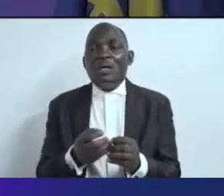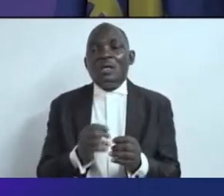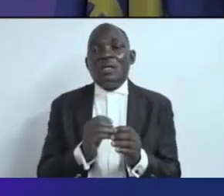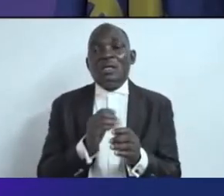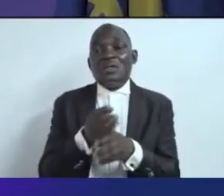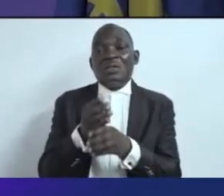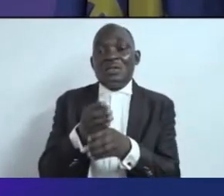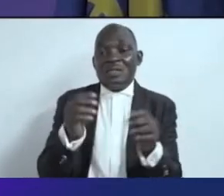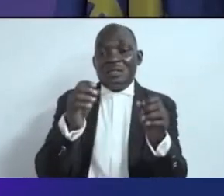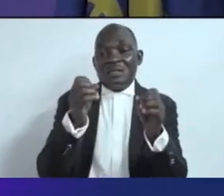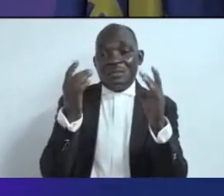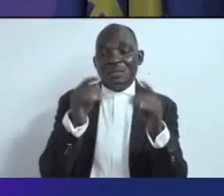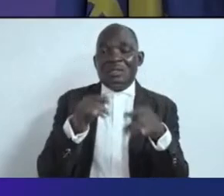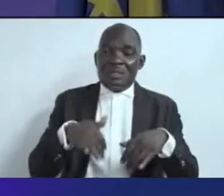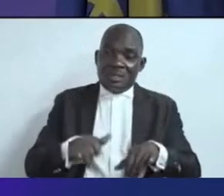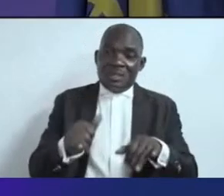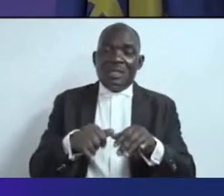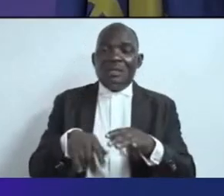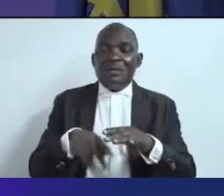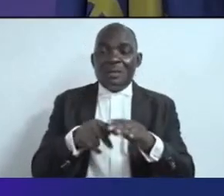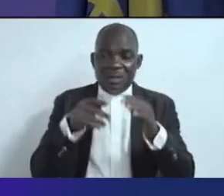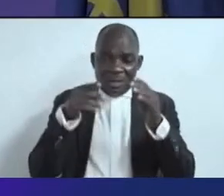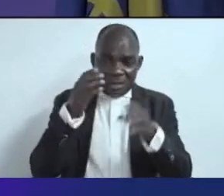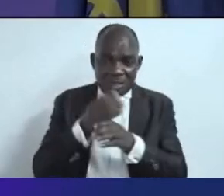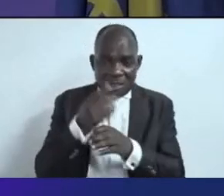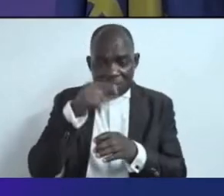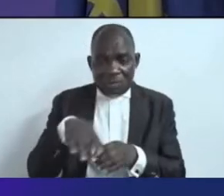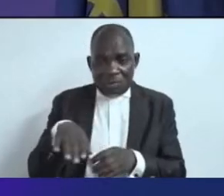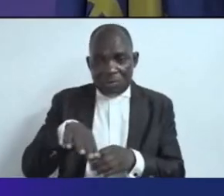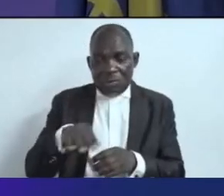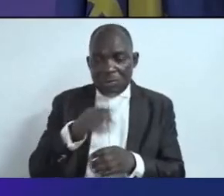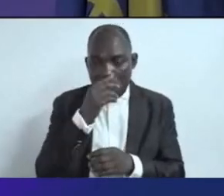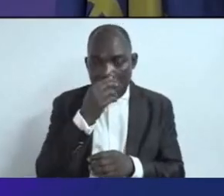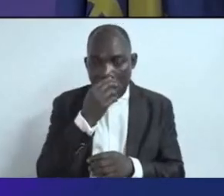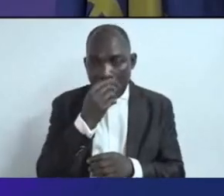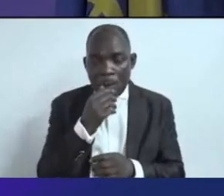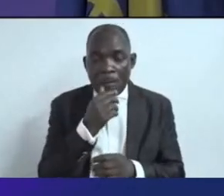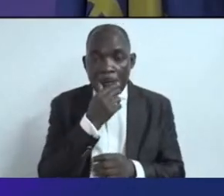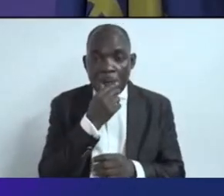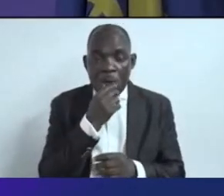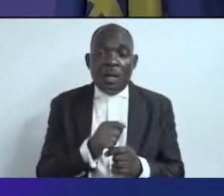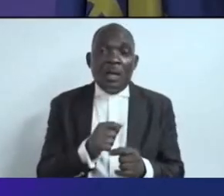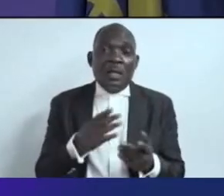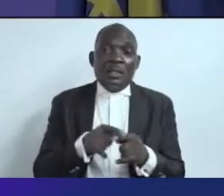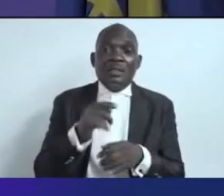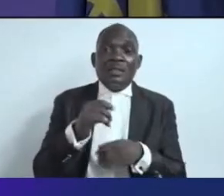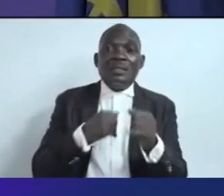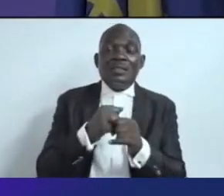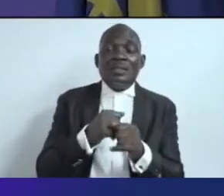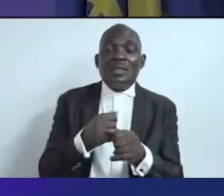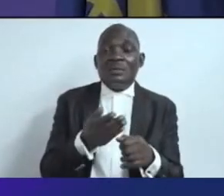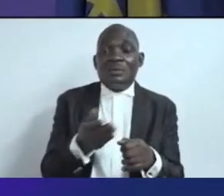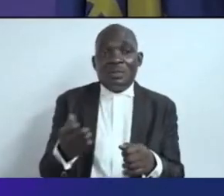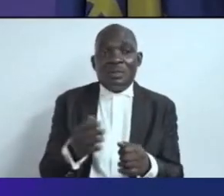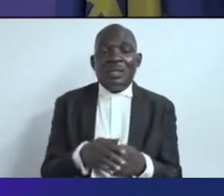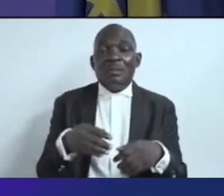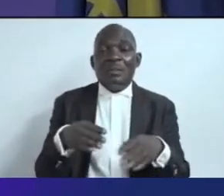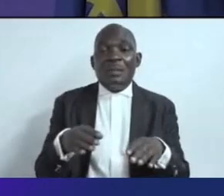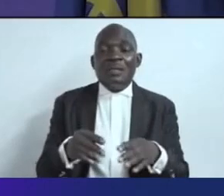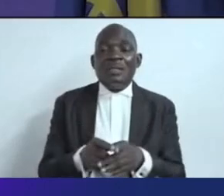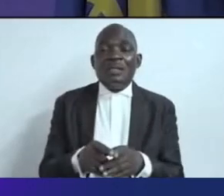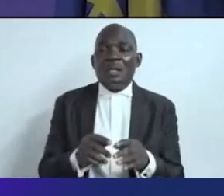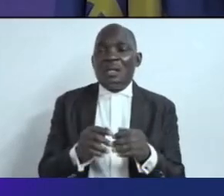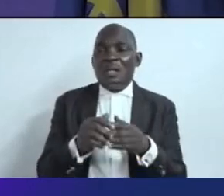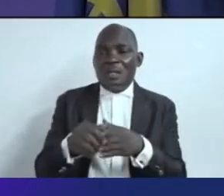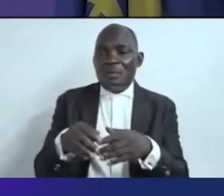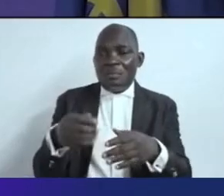risk remains the primary concern for the sector's outlook. On the international commodities market, trends in